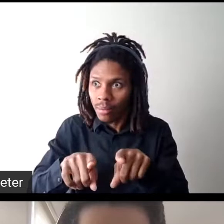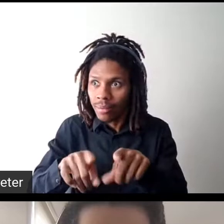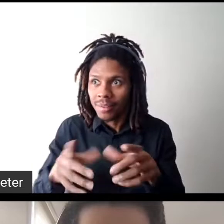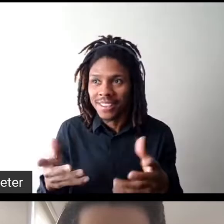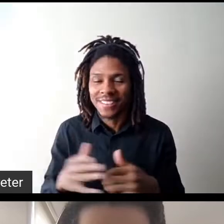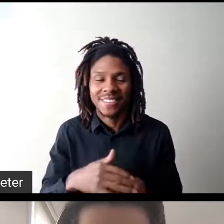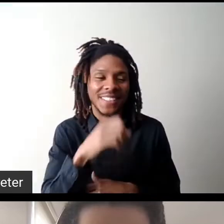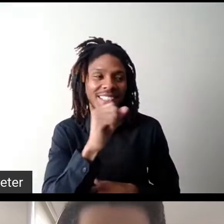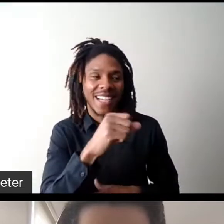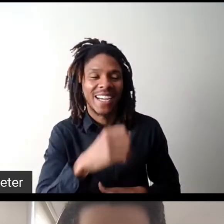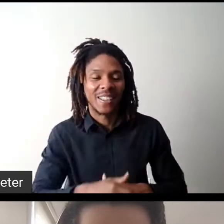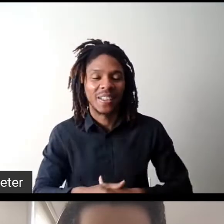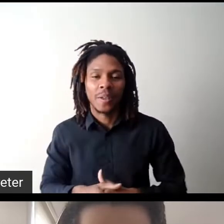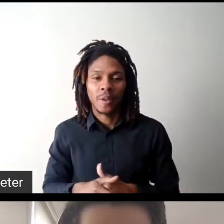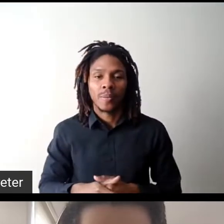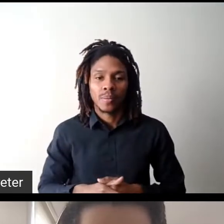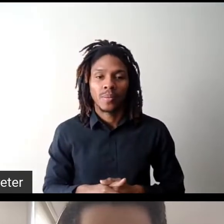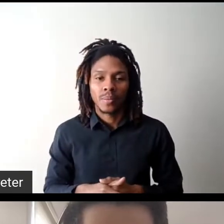Yeah.